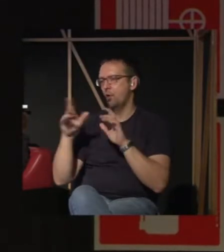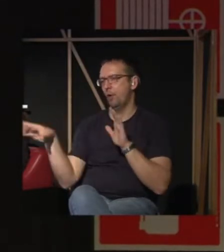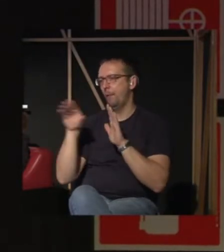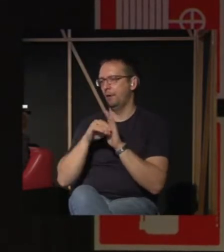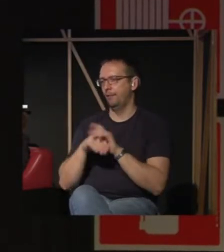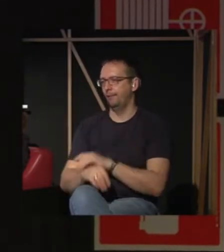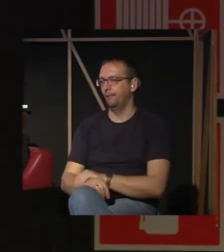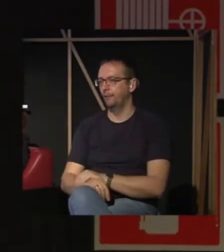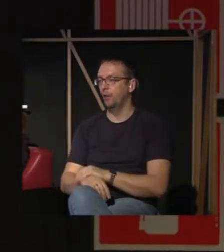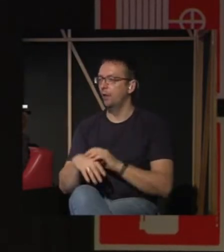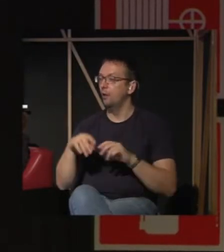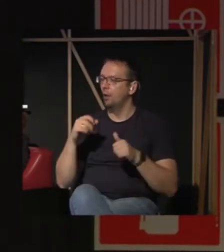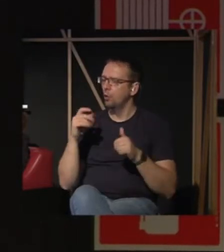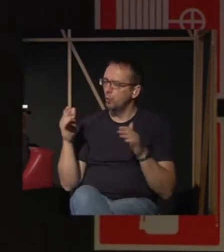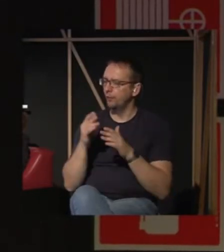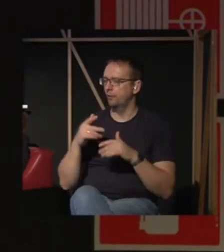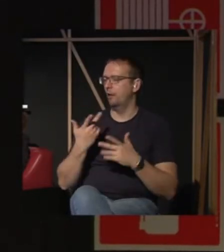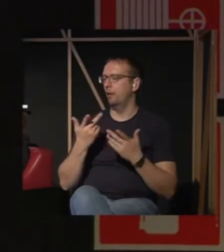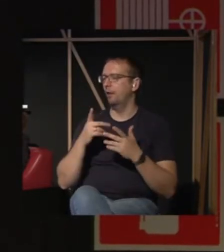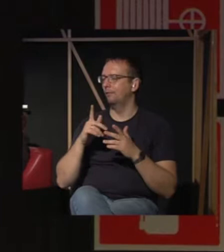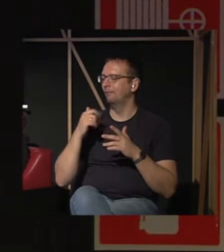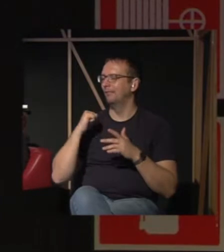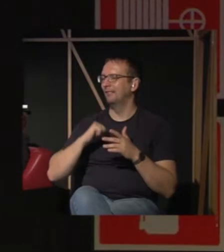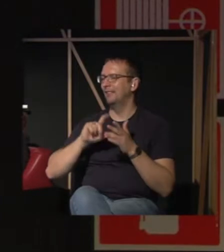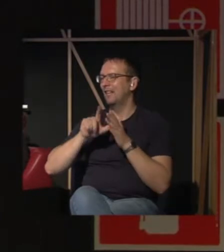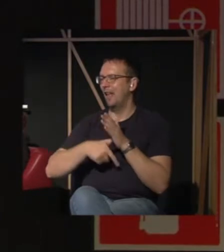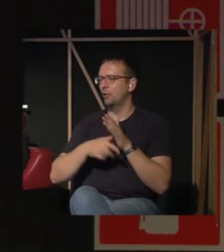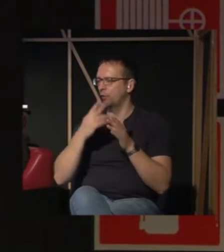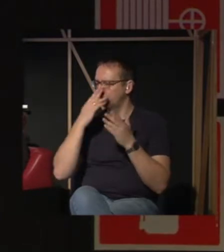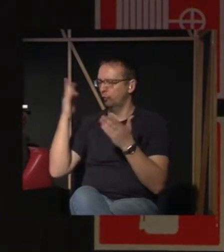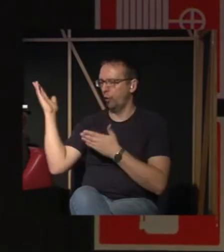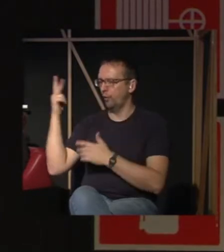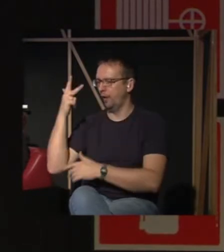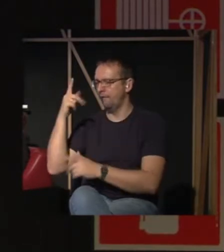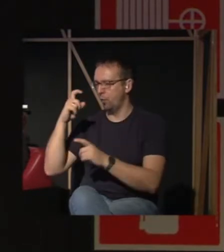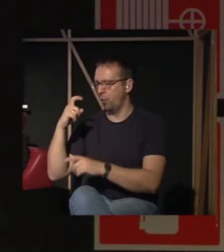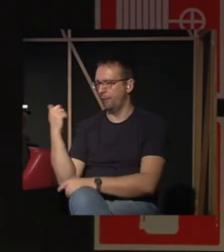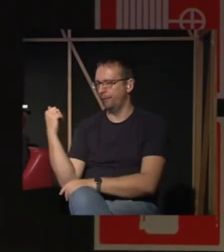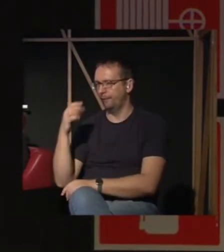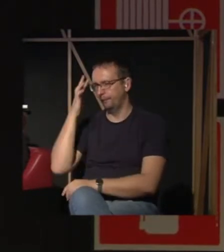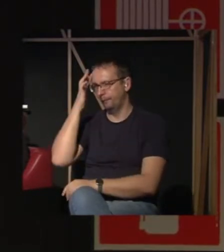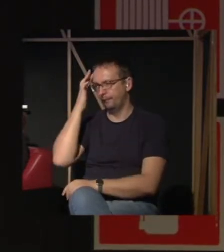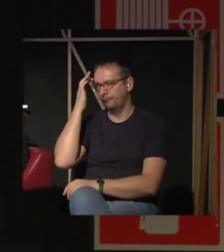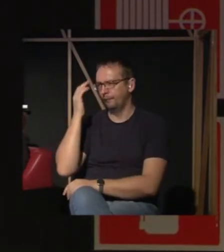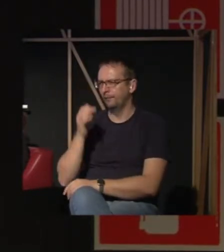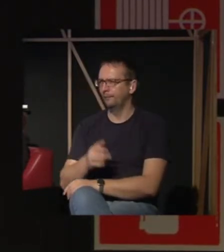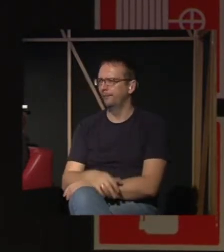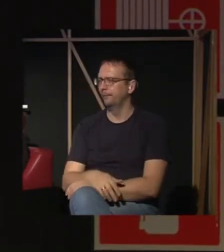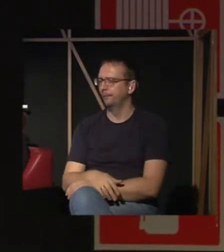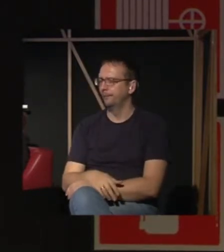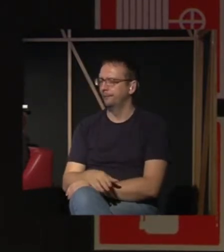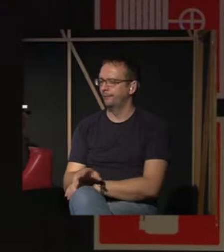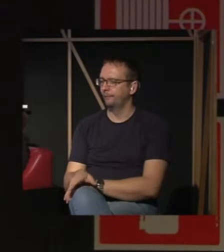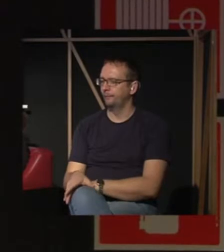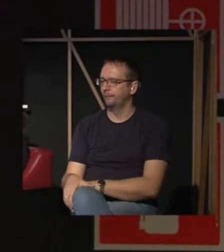in the stadiums. Here we have a picture of three photos associated with